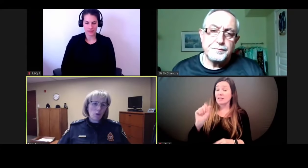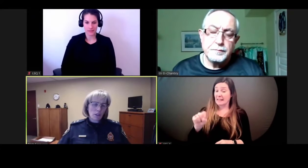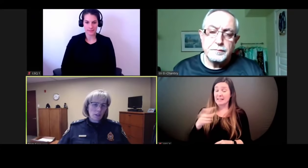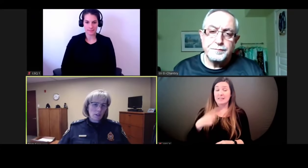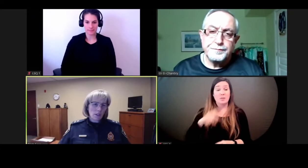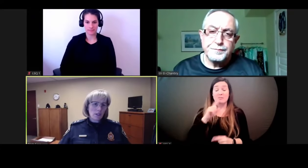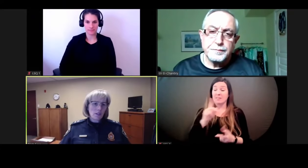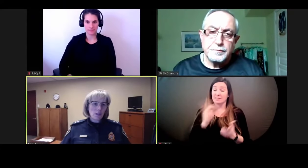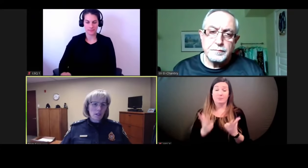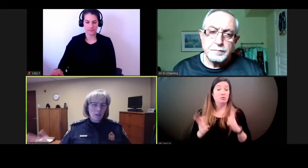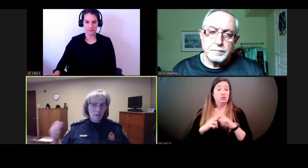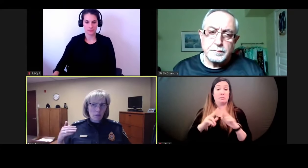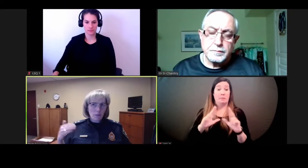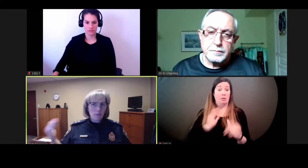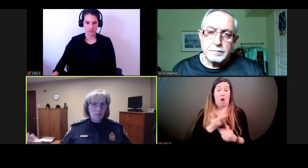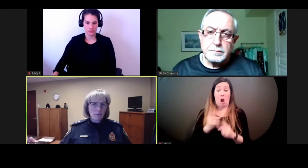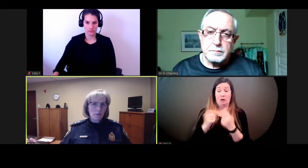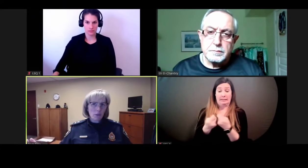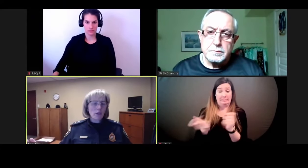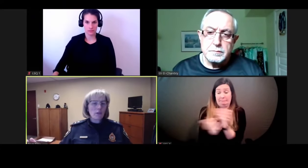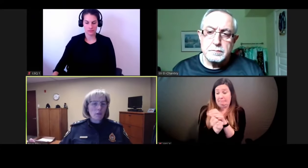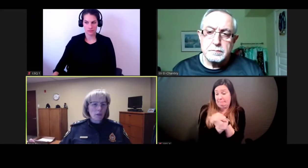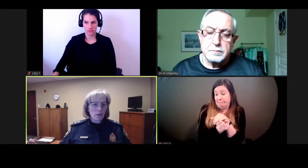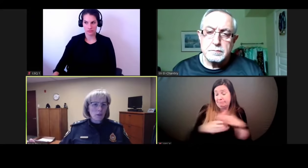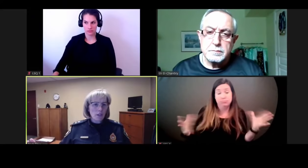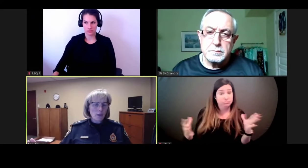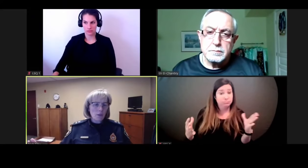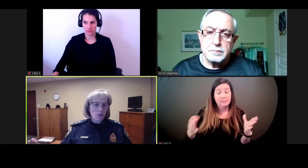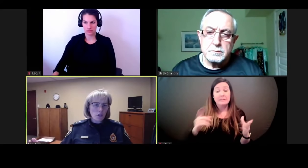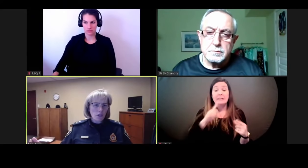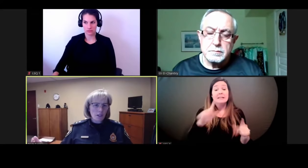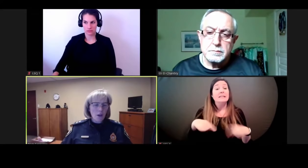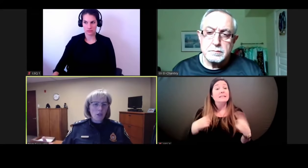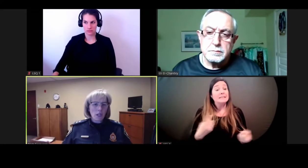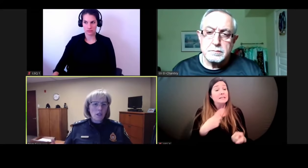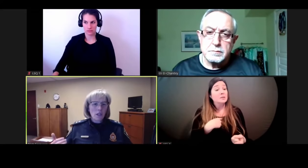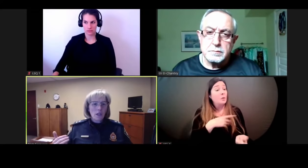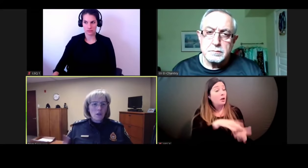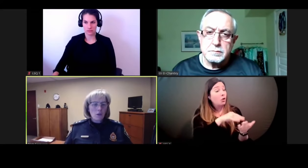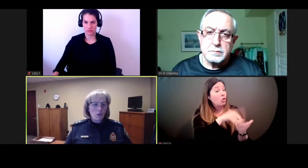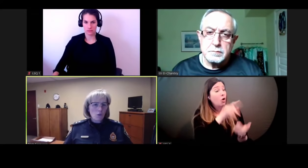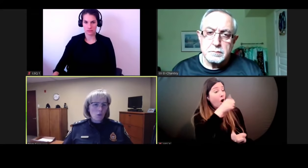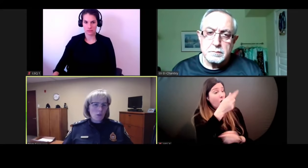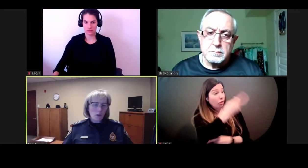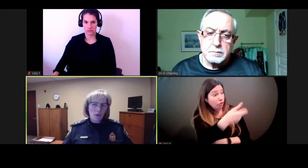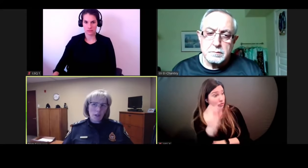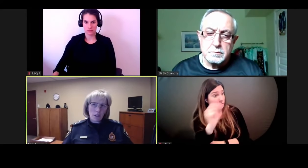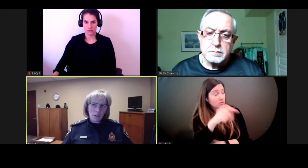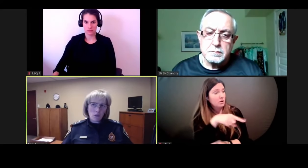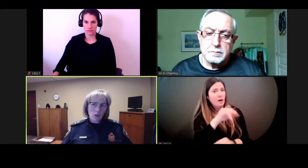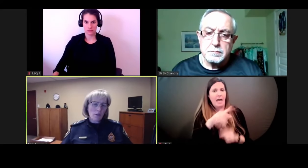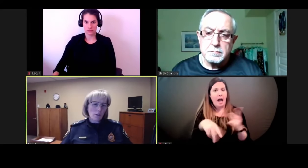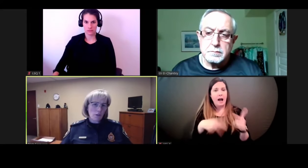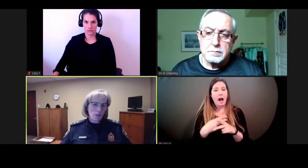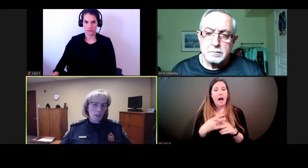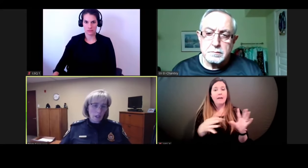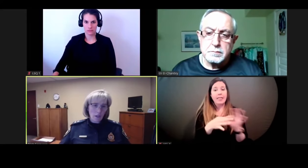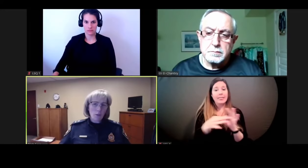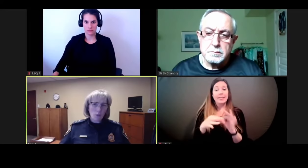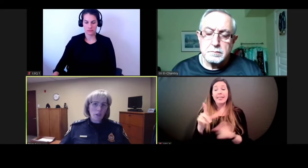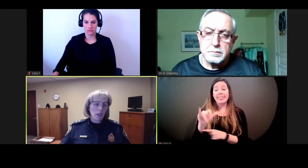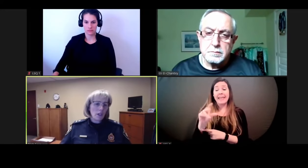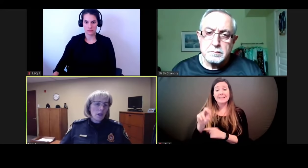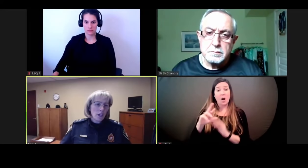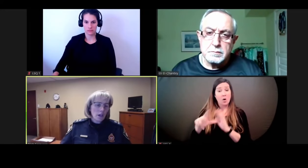and since from learning from other demonstrations and how key those roles are. And those officers, again, have been